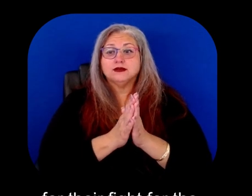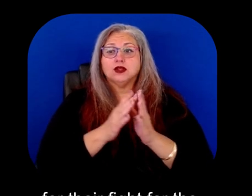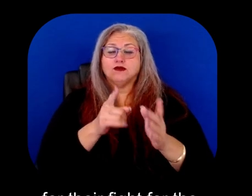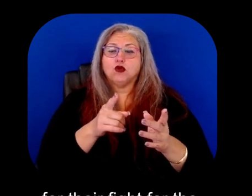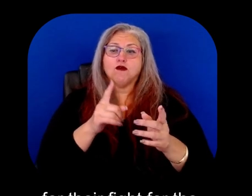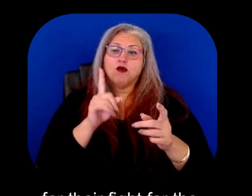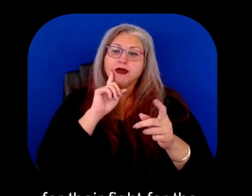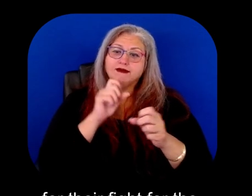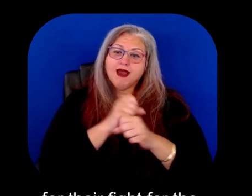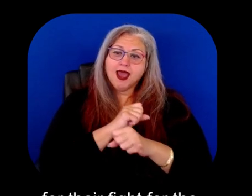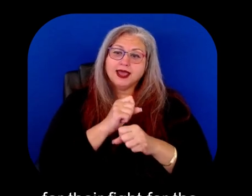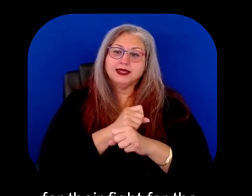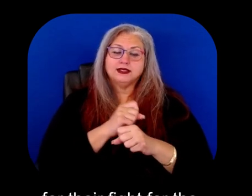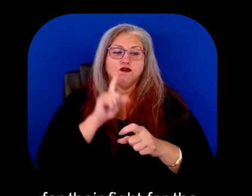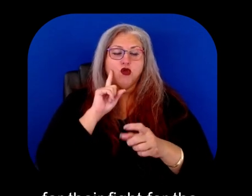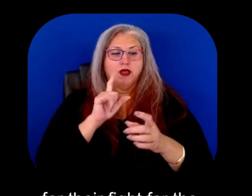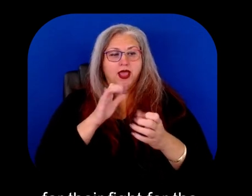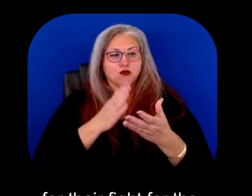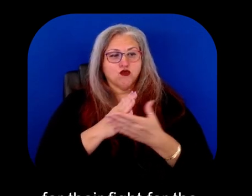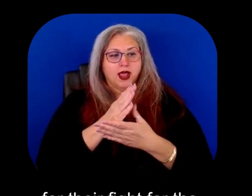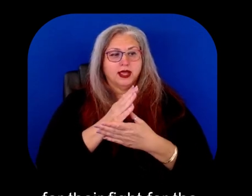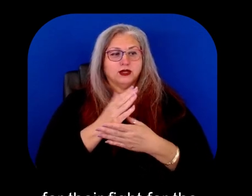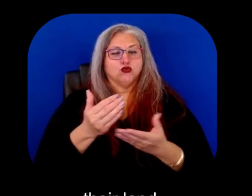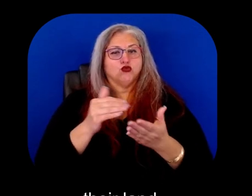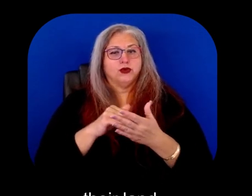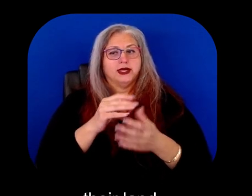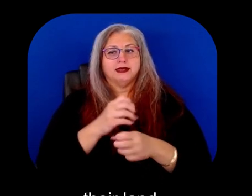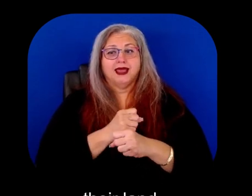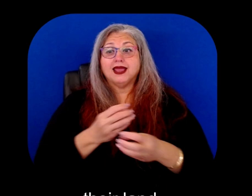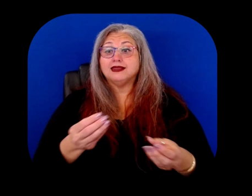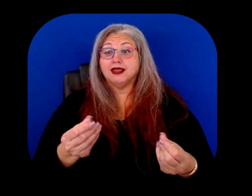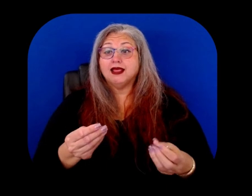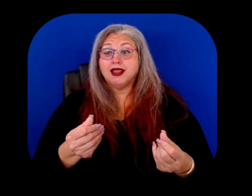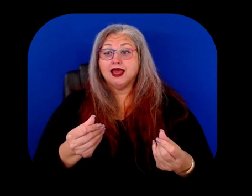their fight for the right to regain their land,